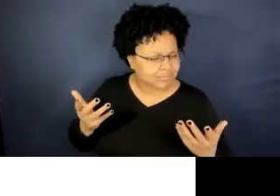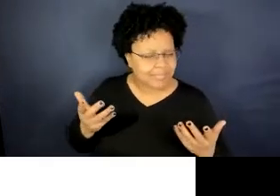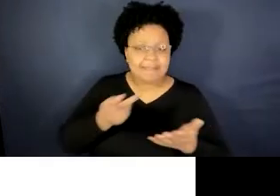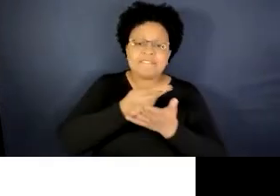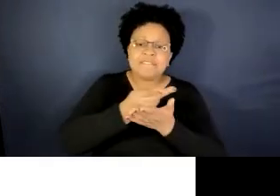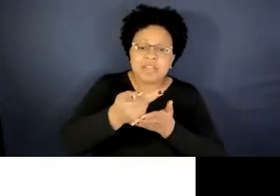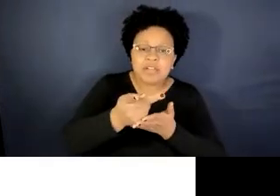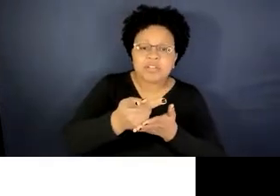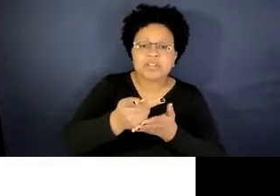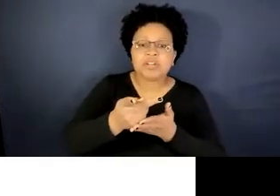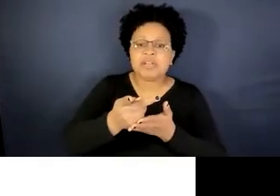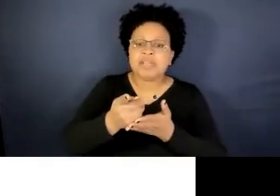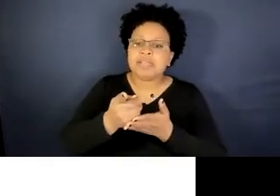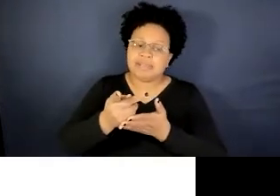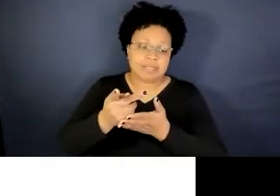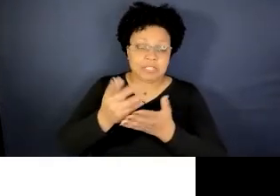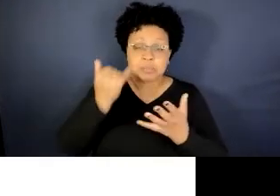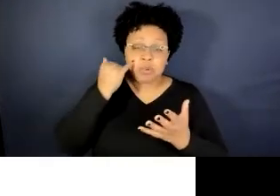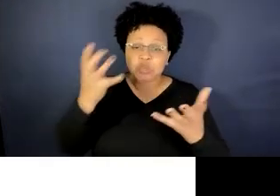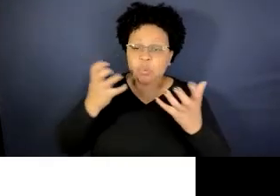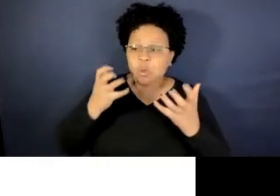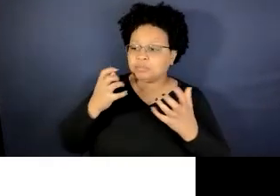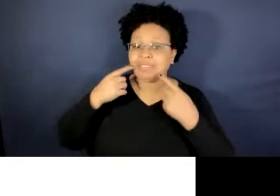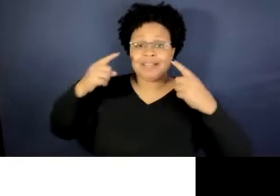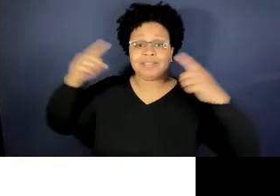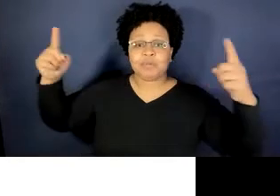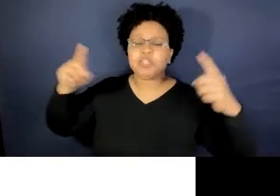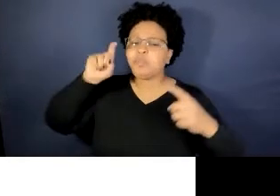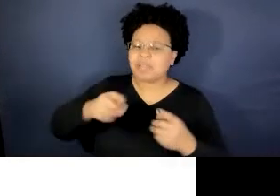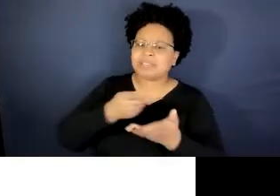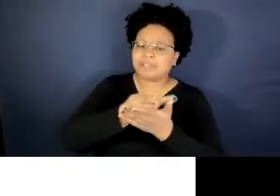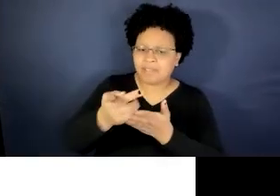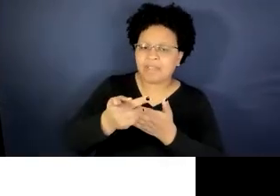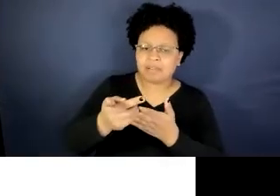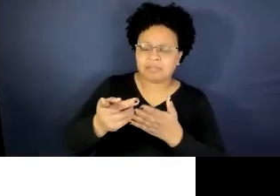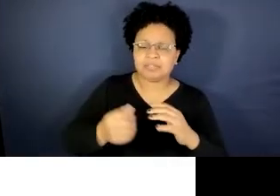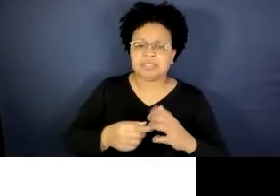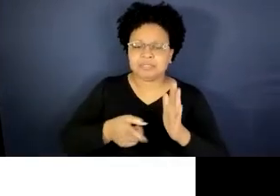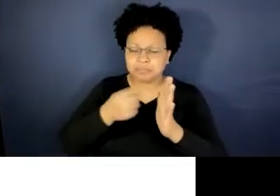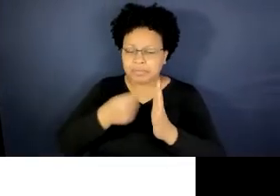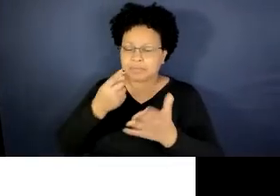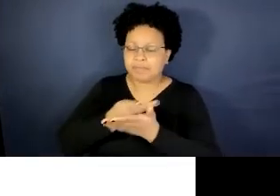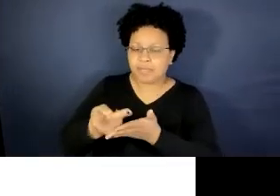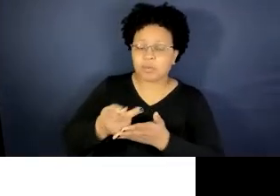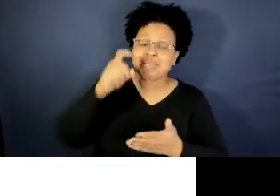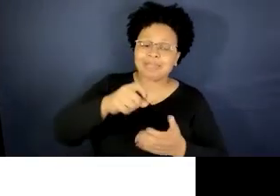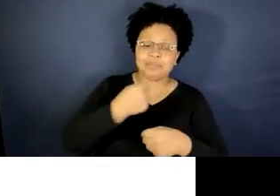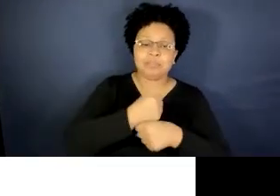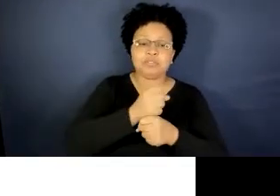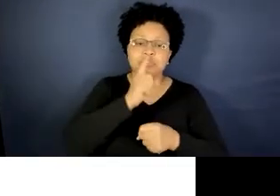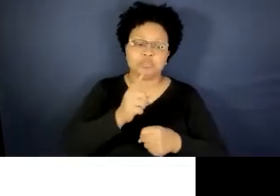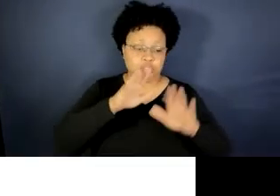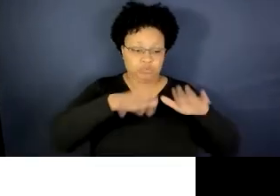Failure is part of success. So we need to make sure we help our children understand